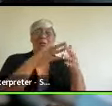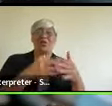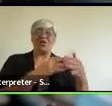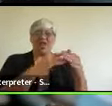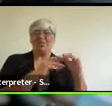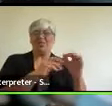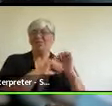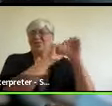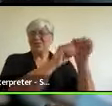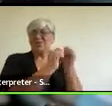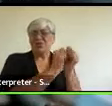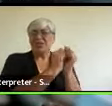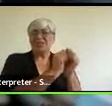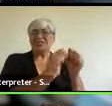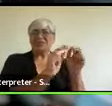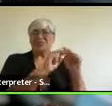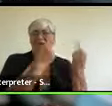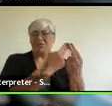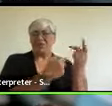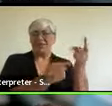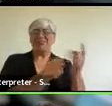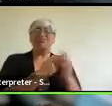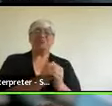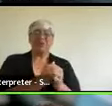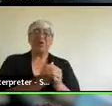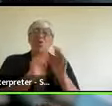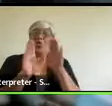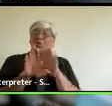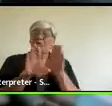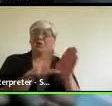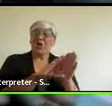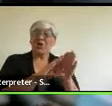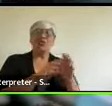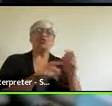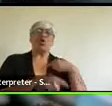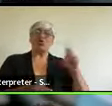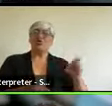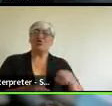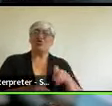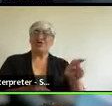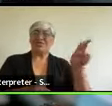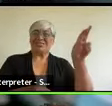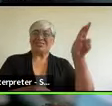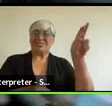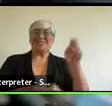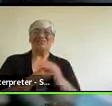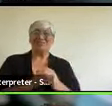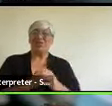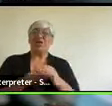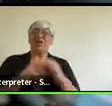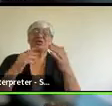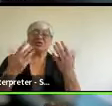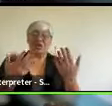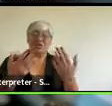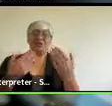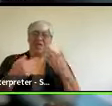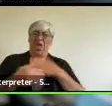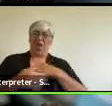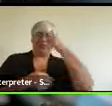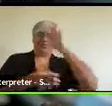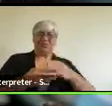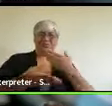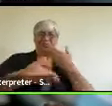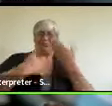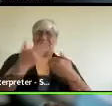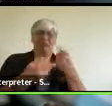family and friends. We also made the most of the opportunity as tourists. So here's a few of our accessible experiences as